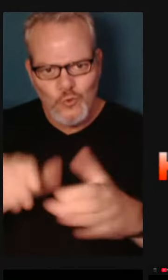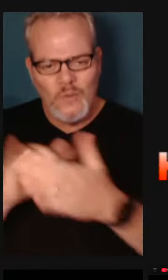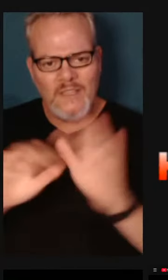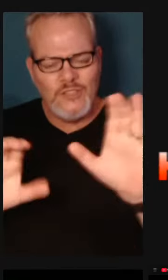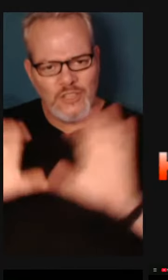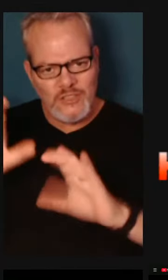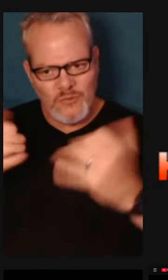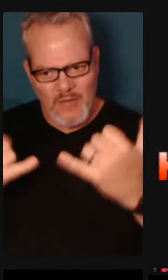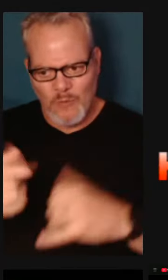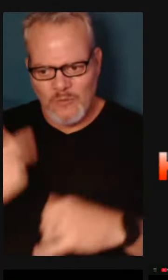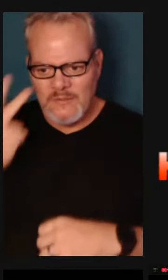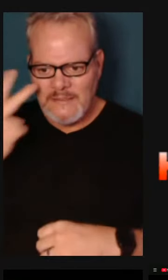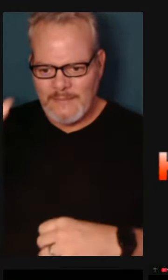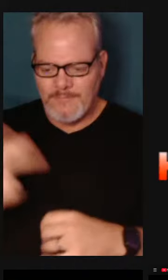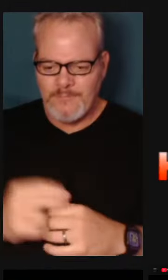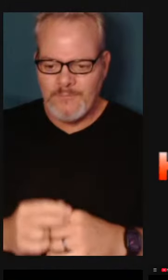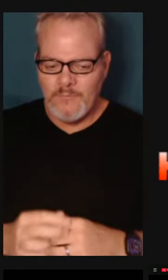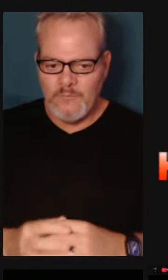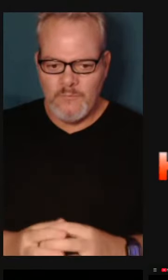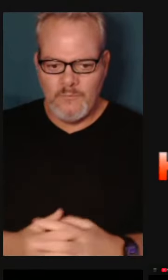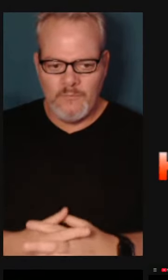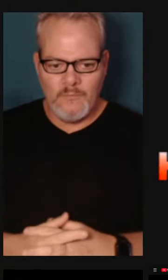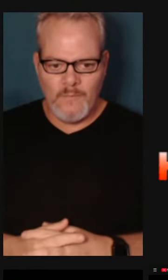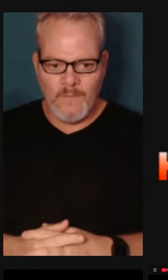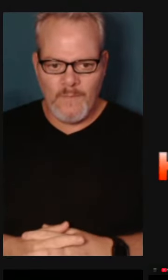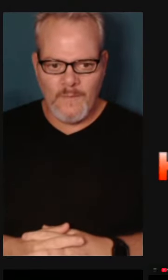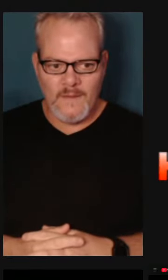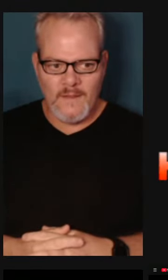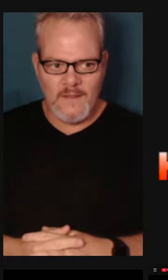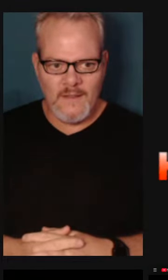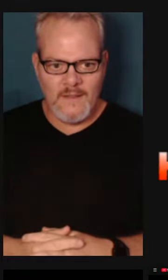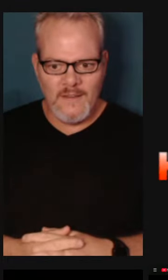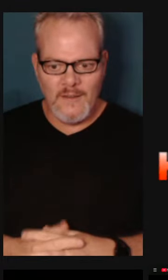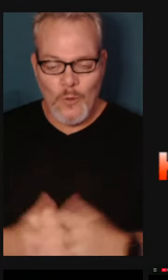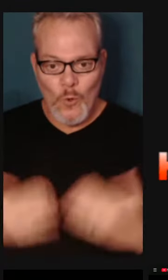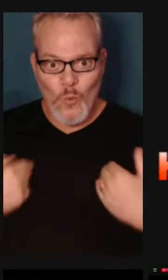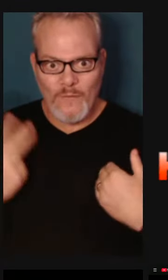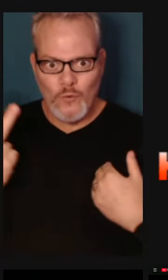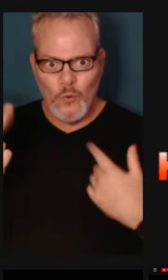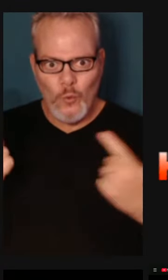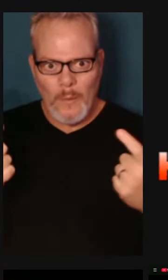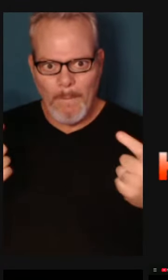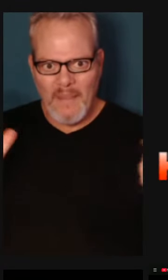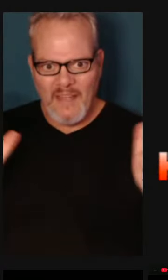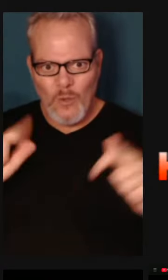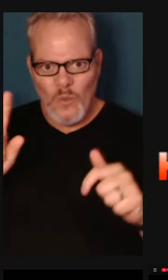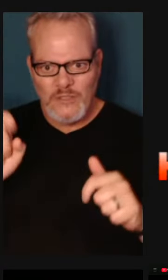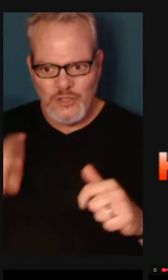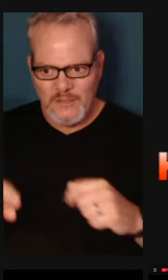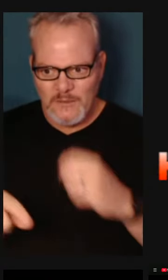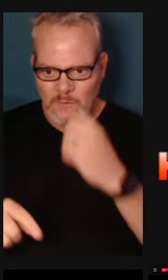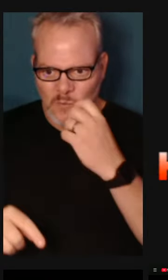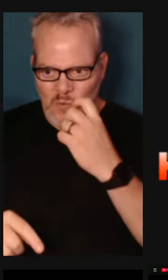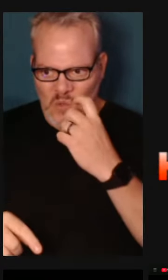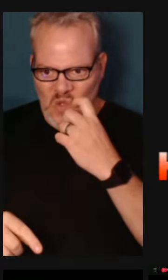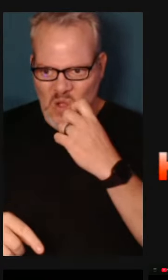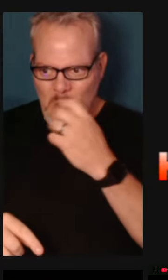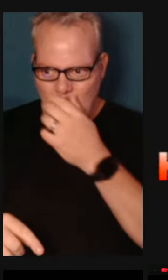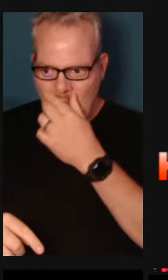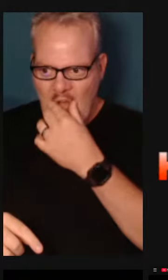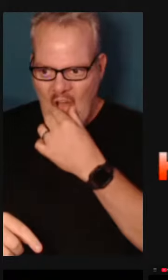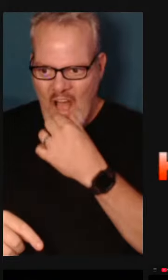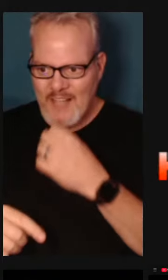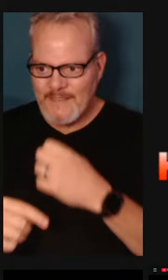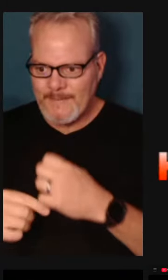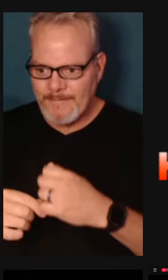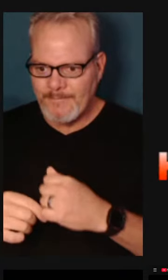right. So really we had two big questions come through. And they're kind